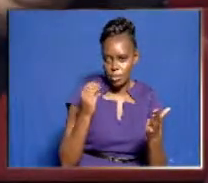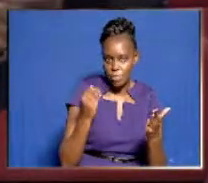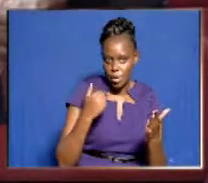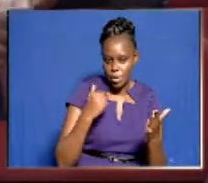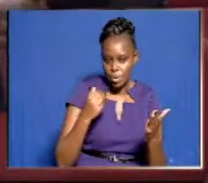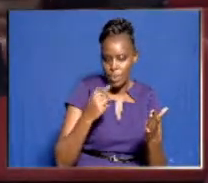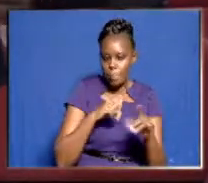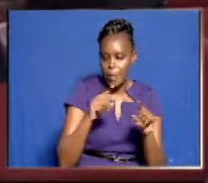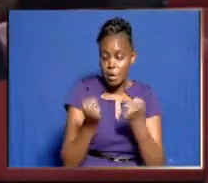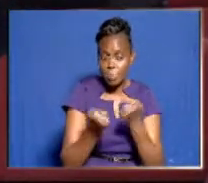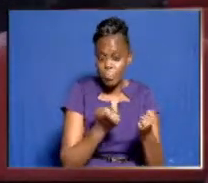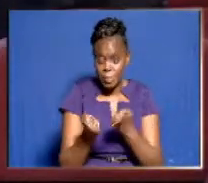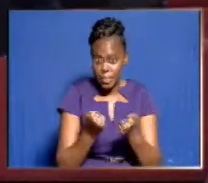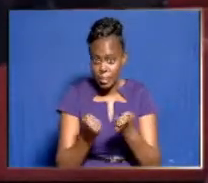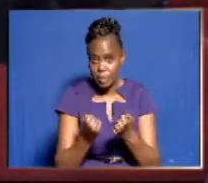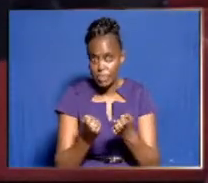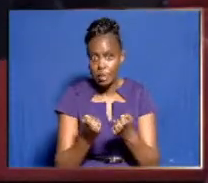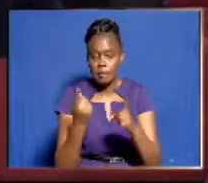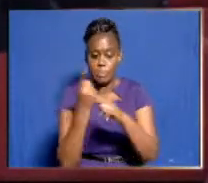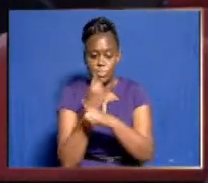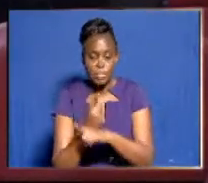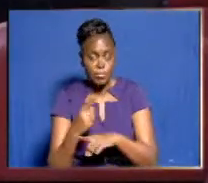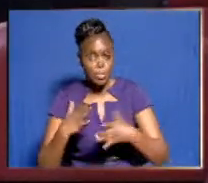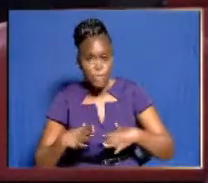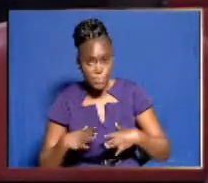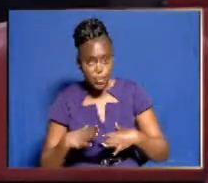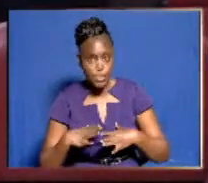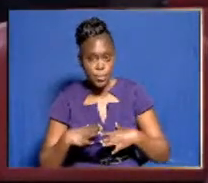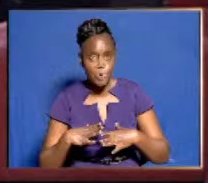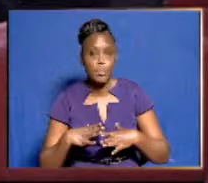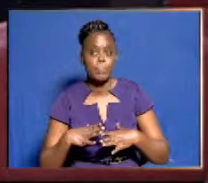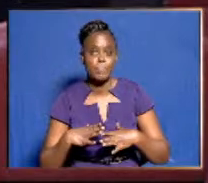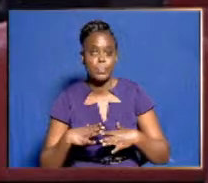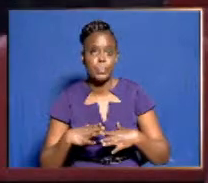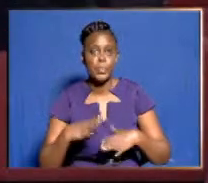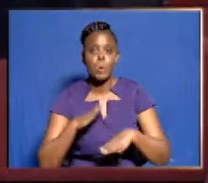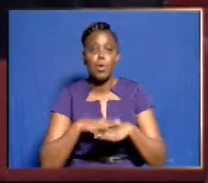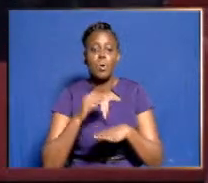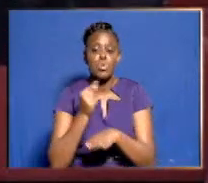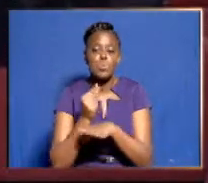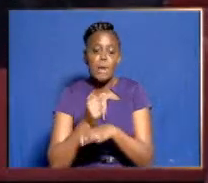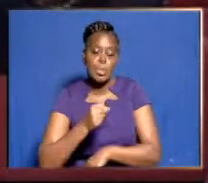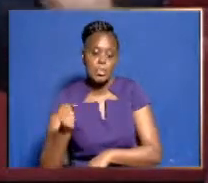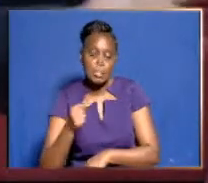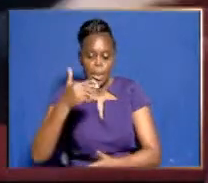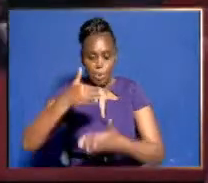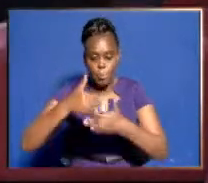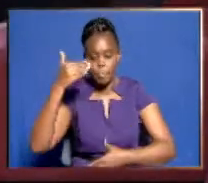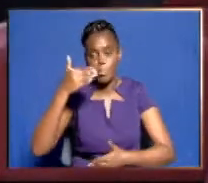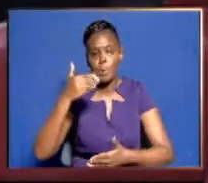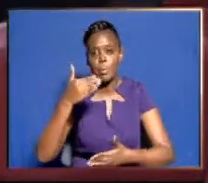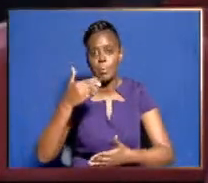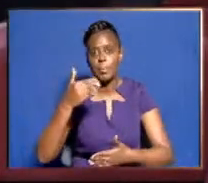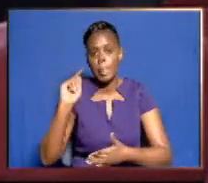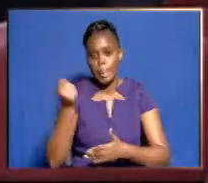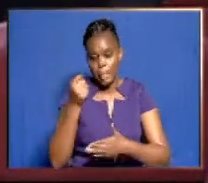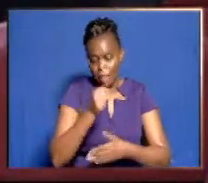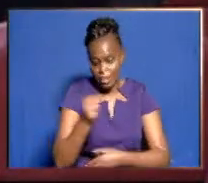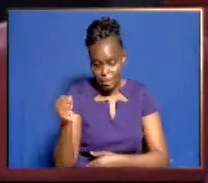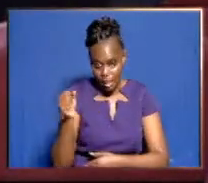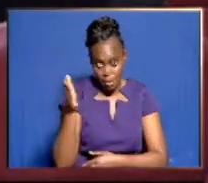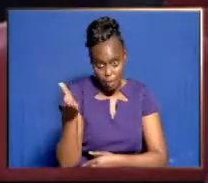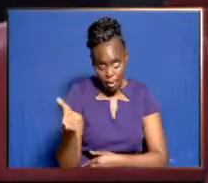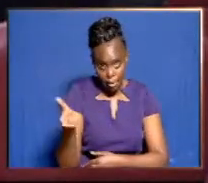have invested in scanners, electronic scanners on the Ugandan side of the border. But if you come to the Kenyan side of the